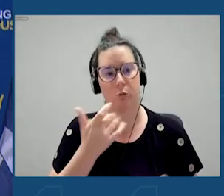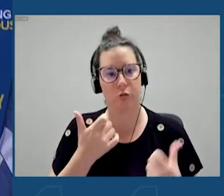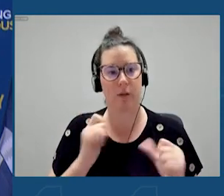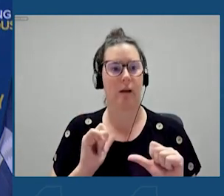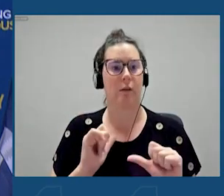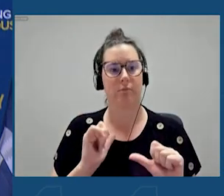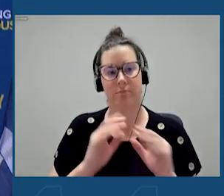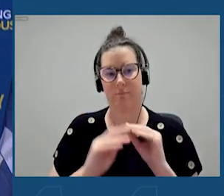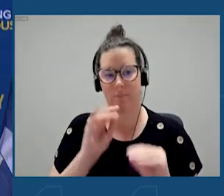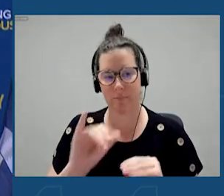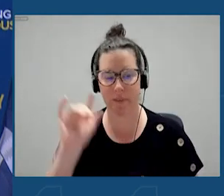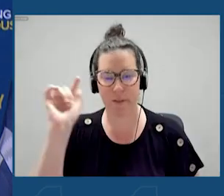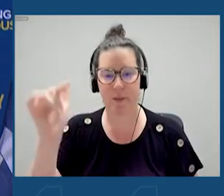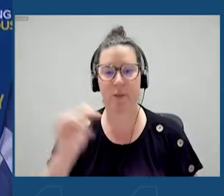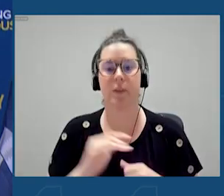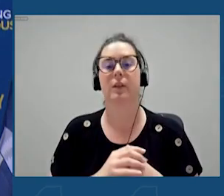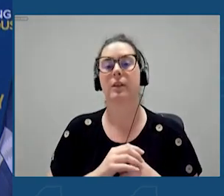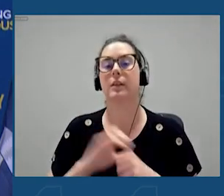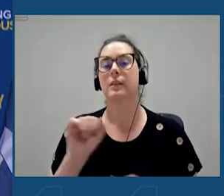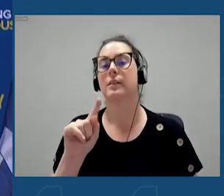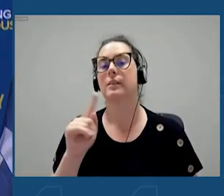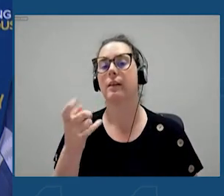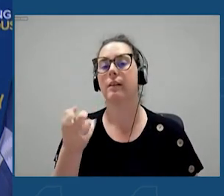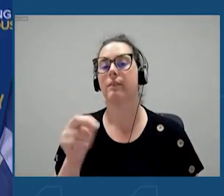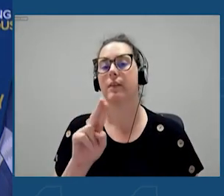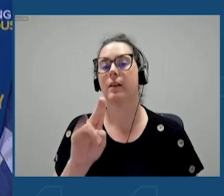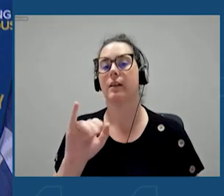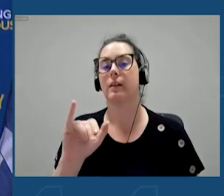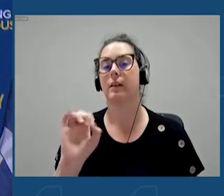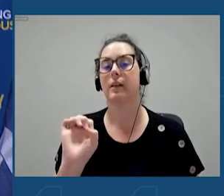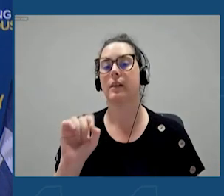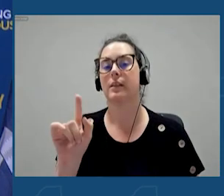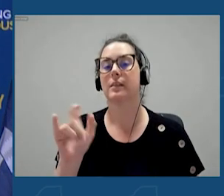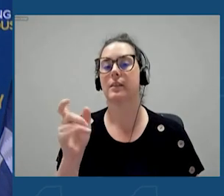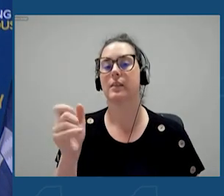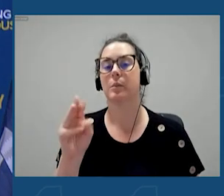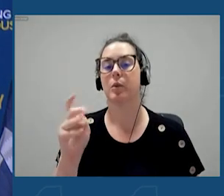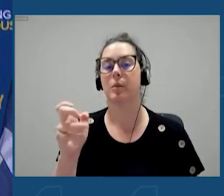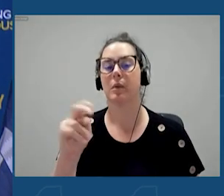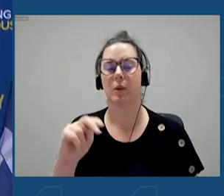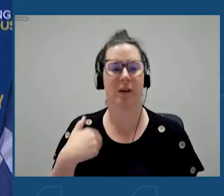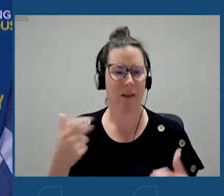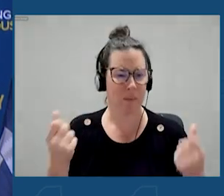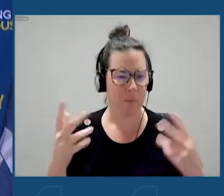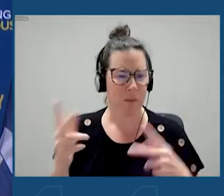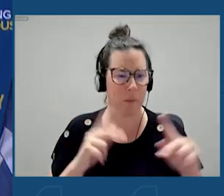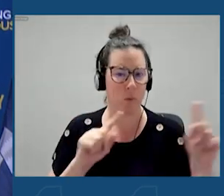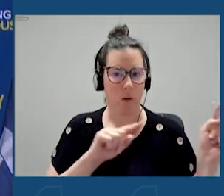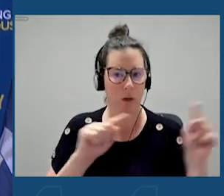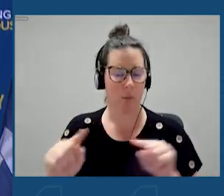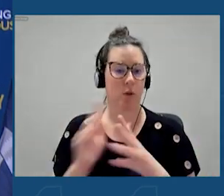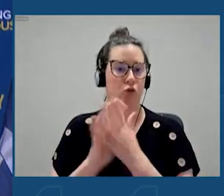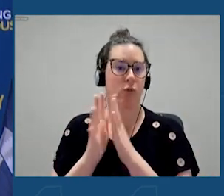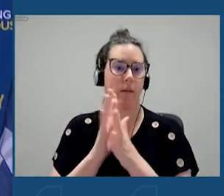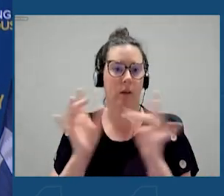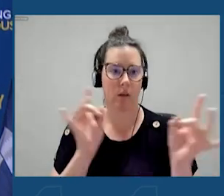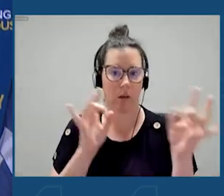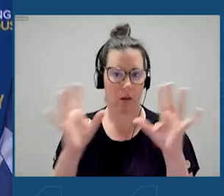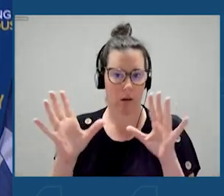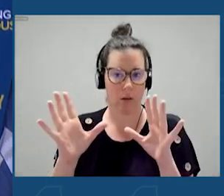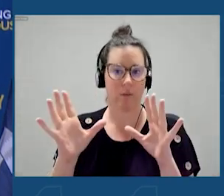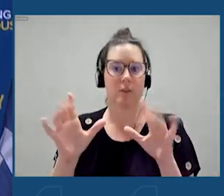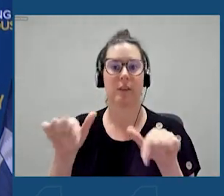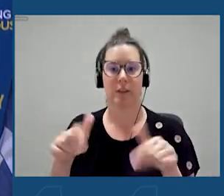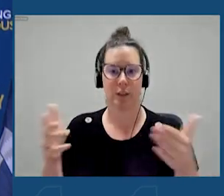Is Stephanie Zinnerman here? No, I don't see her. Okay, we have people coming. Traffic's crazy in this city now. I've been out a lot, so